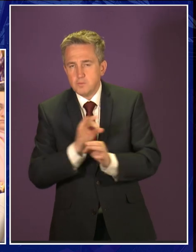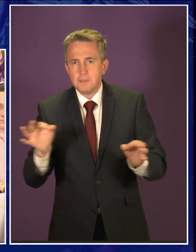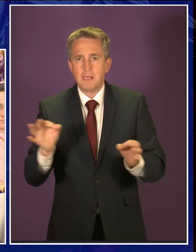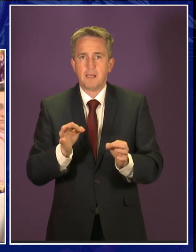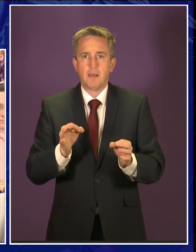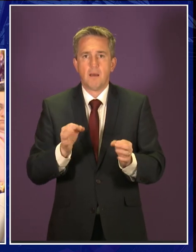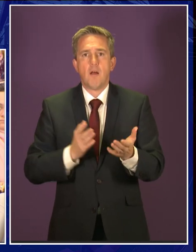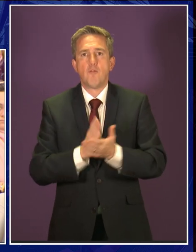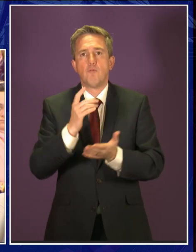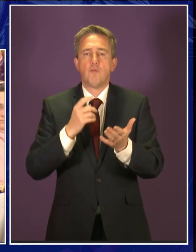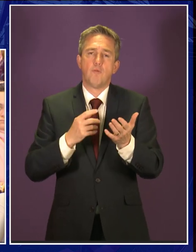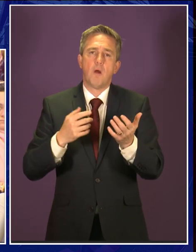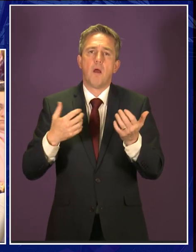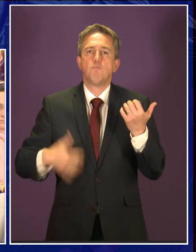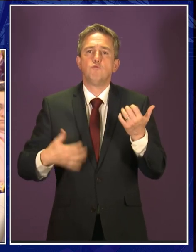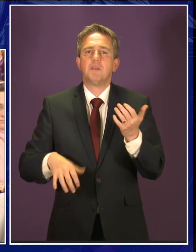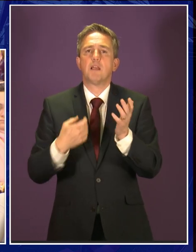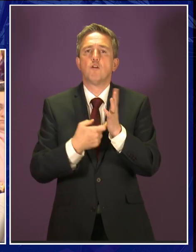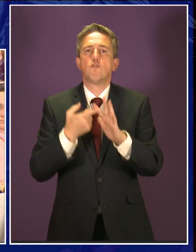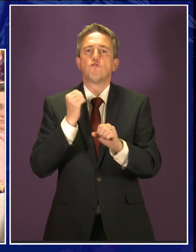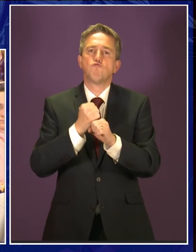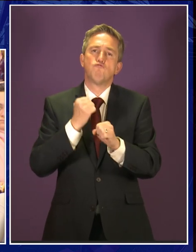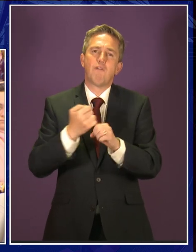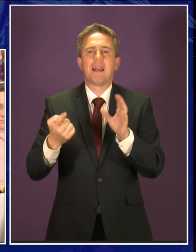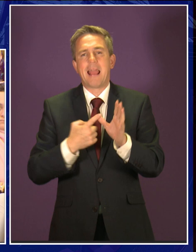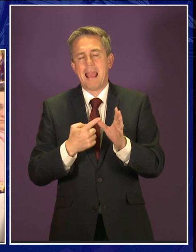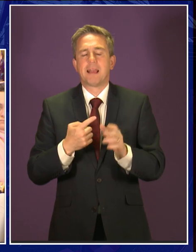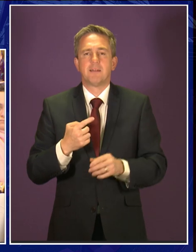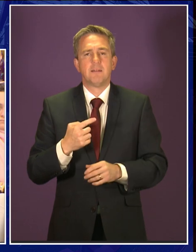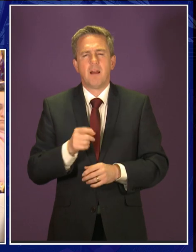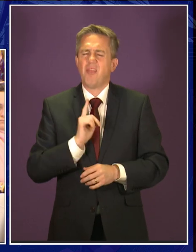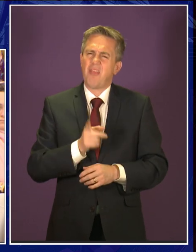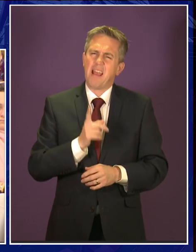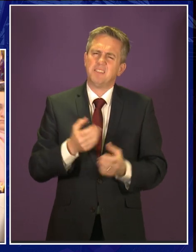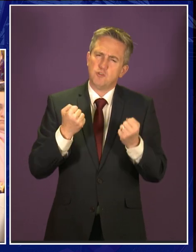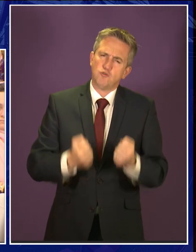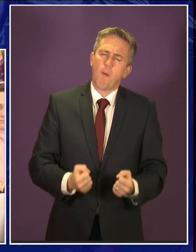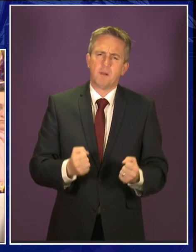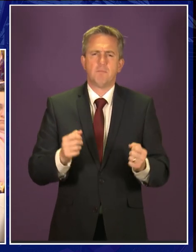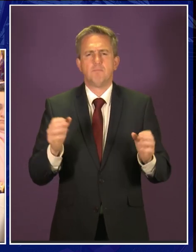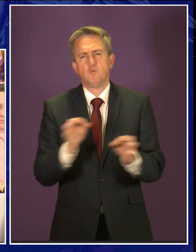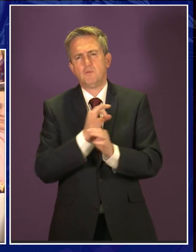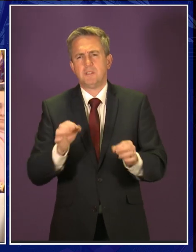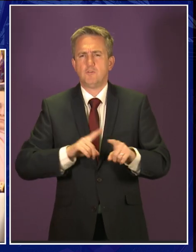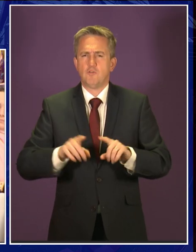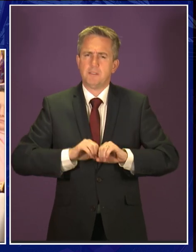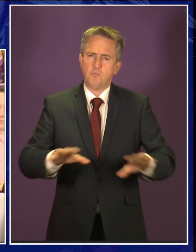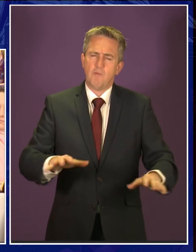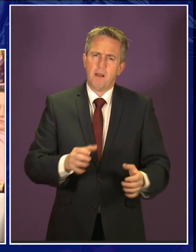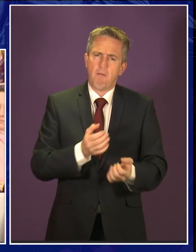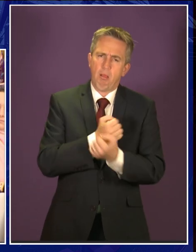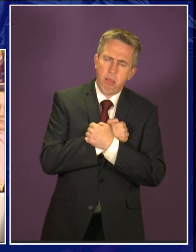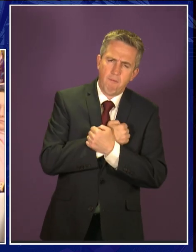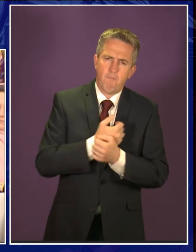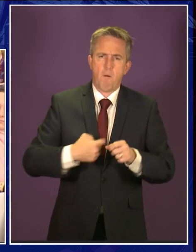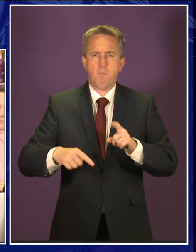lens of reggae. Reggae has been seen as the dominant force in Jamaica to spread love, positivity, and